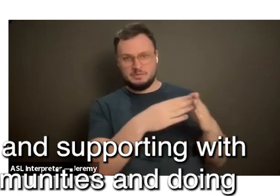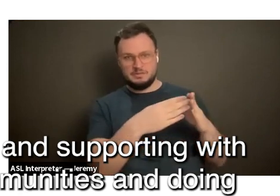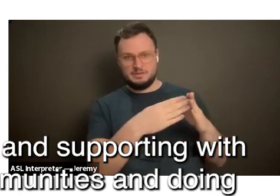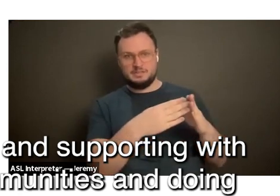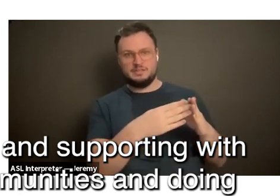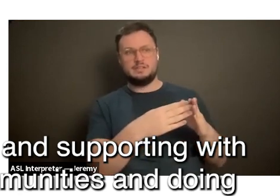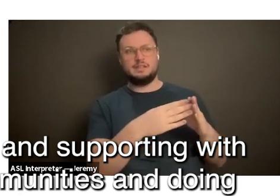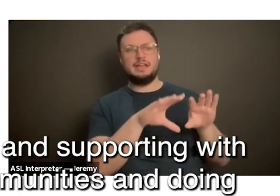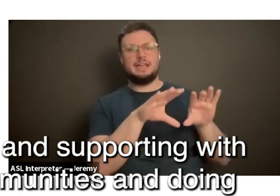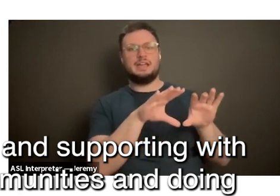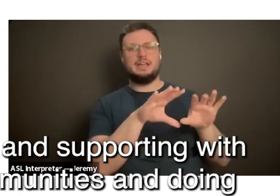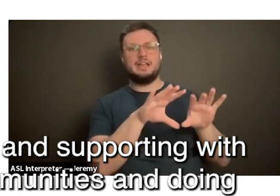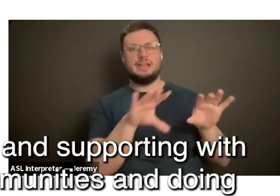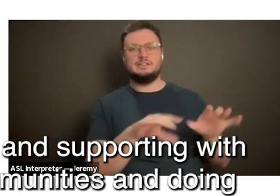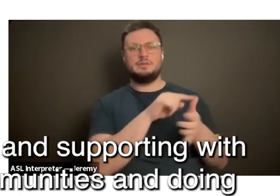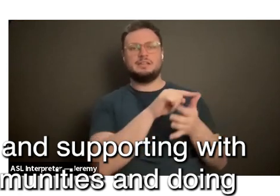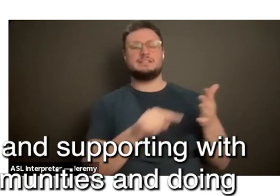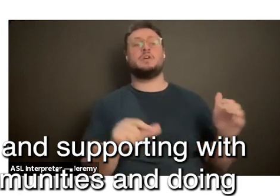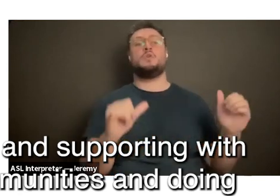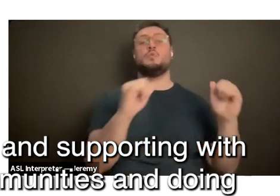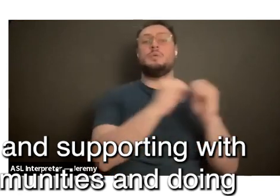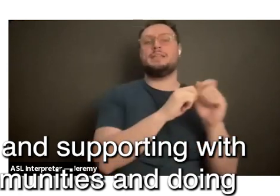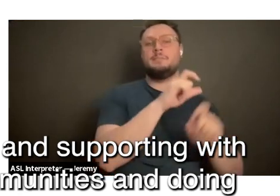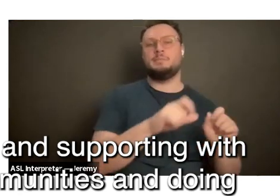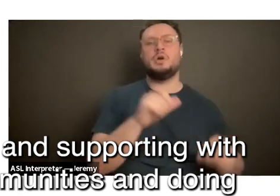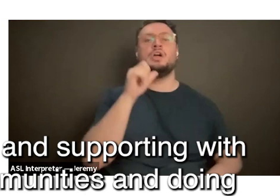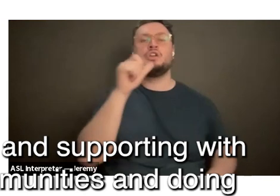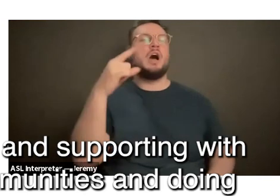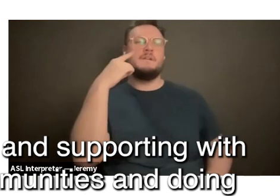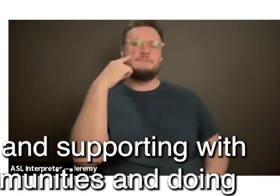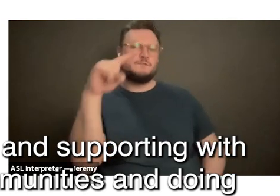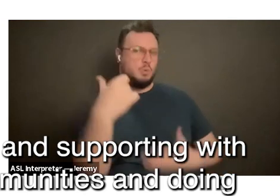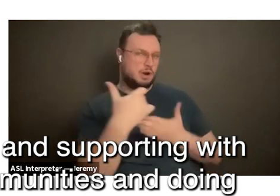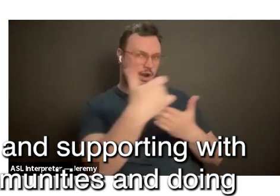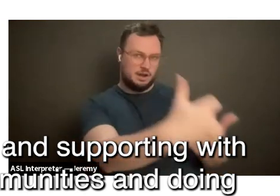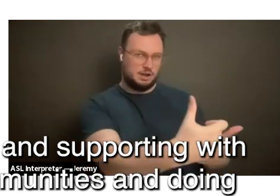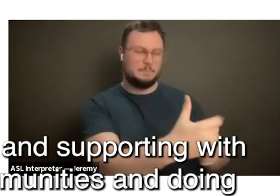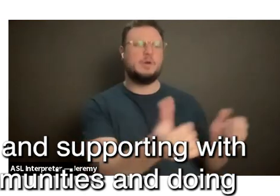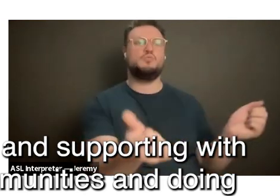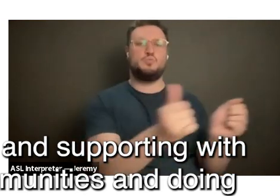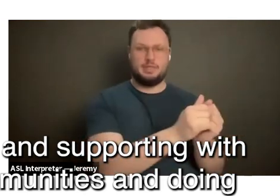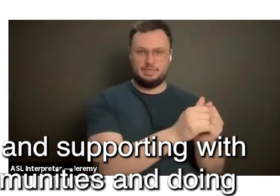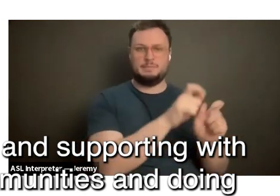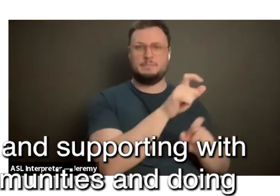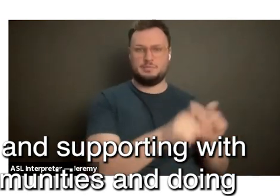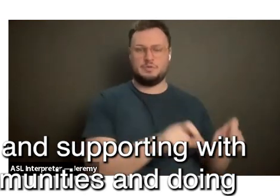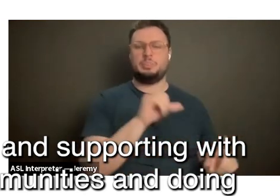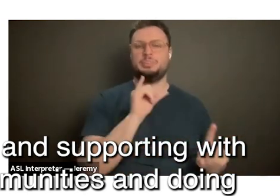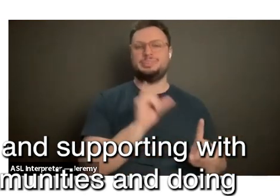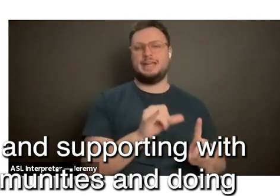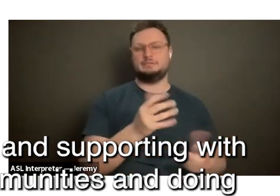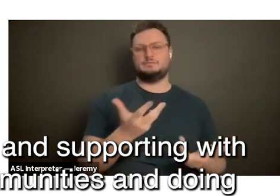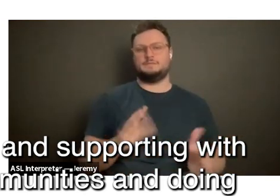with people and not for people, I think you can't go wrong. As long as you say, hey, this is who I am. Even myself, I